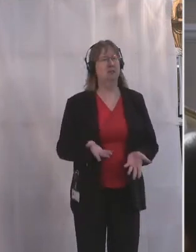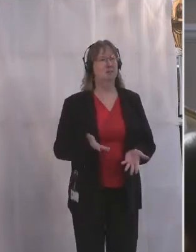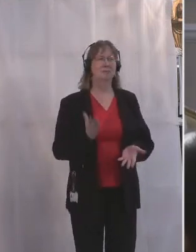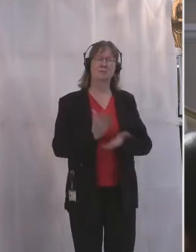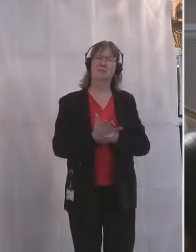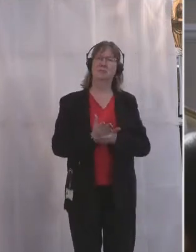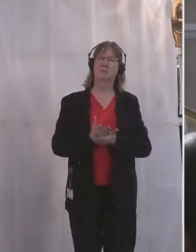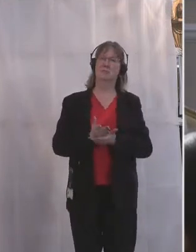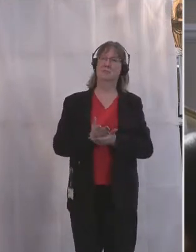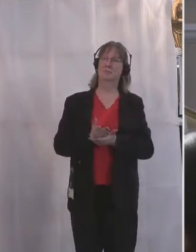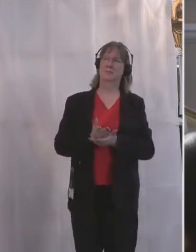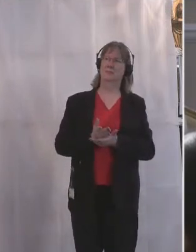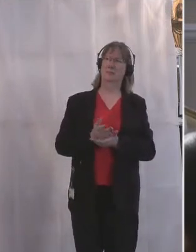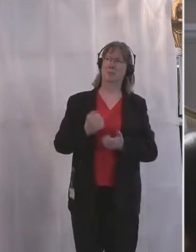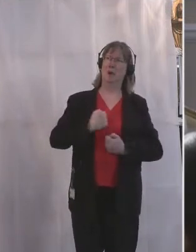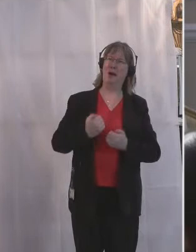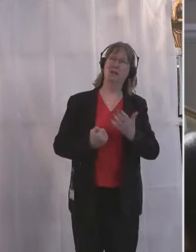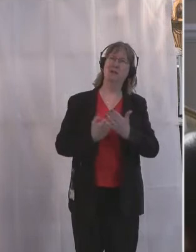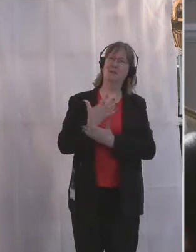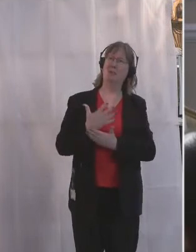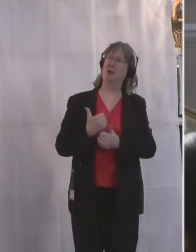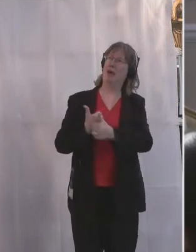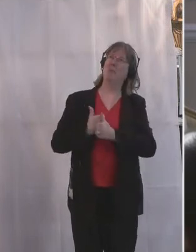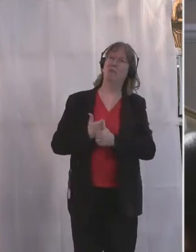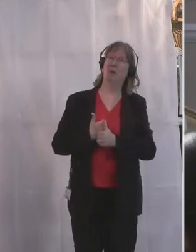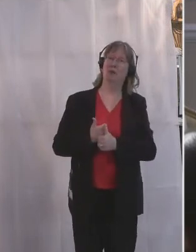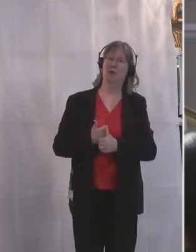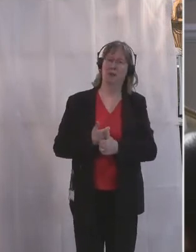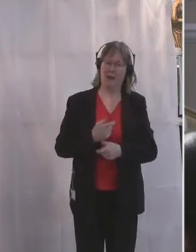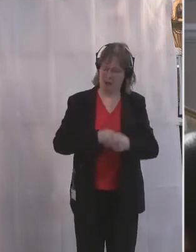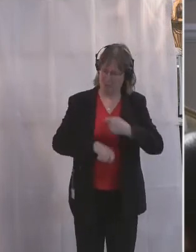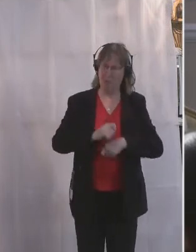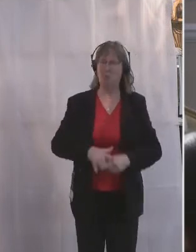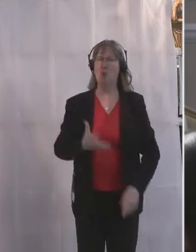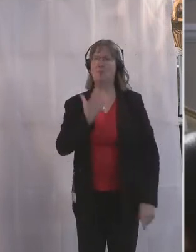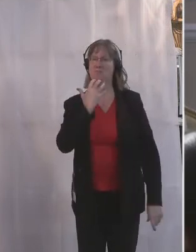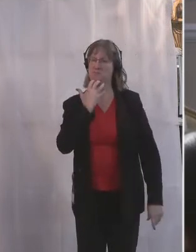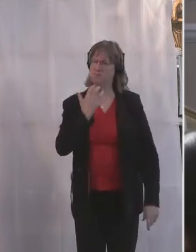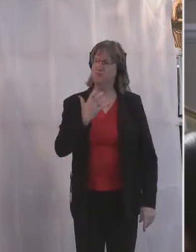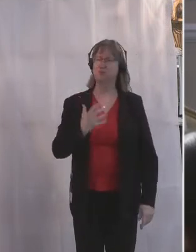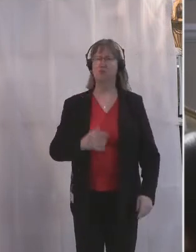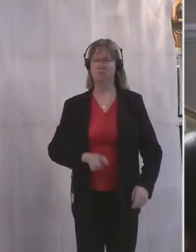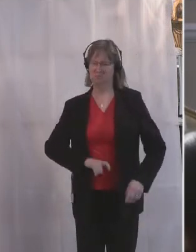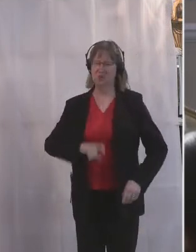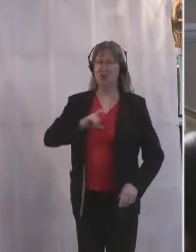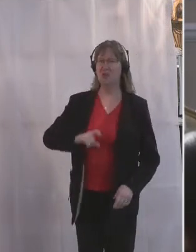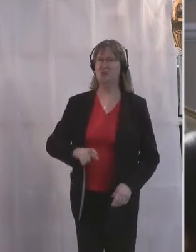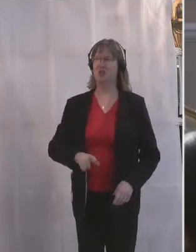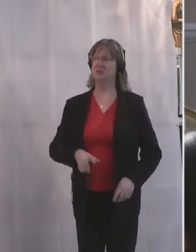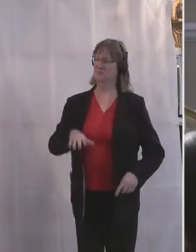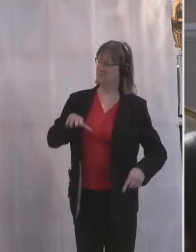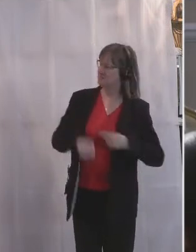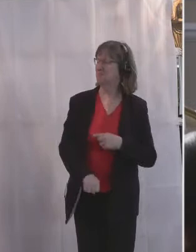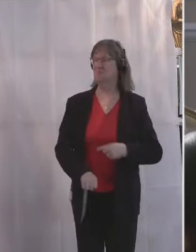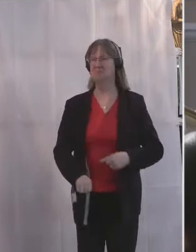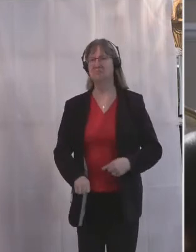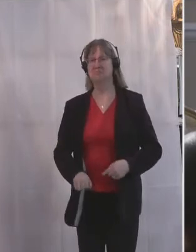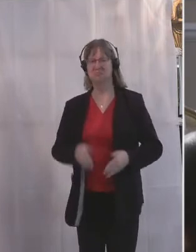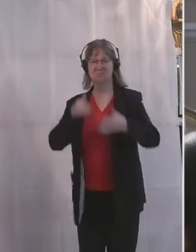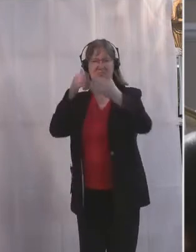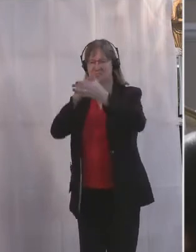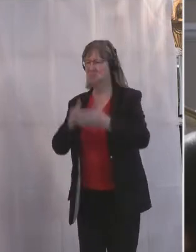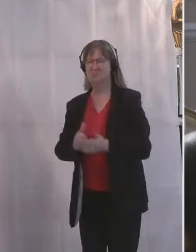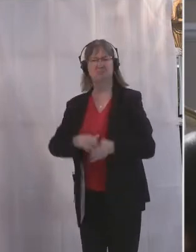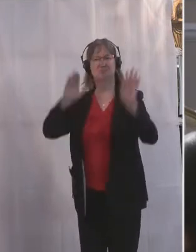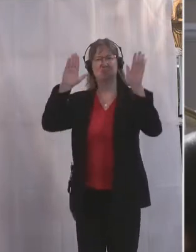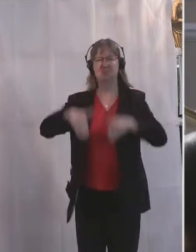me become the person I am today. They've made me stronger, they've made me more determined to make sure that I can overcome barriers, unlock